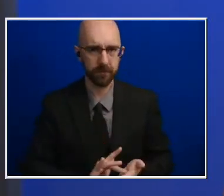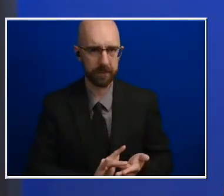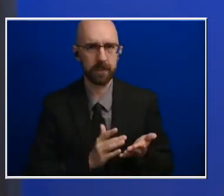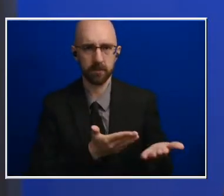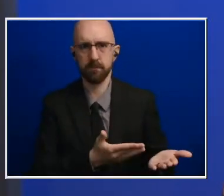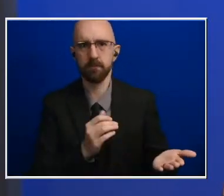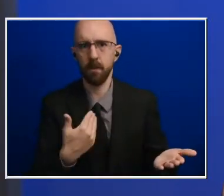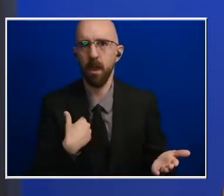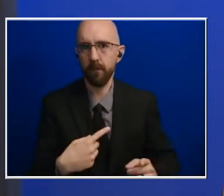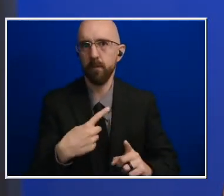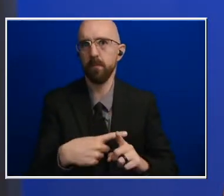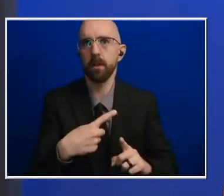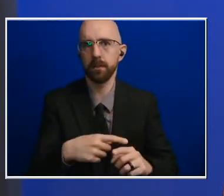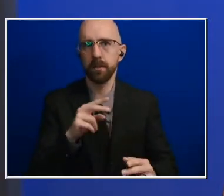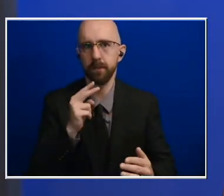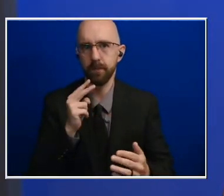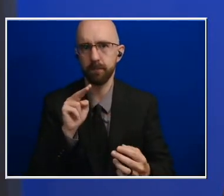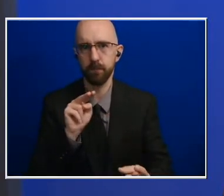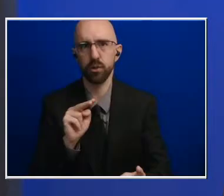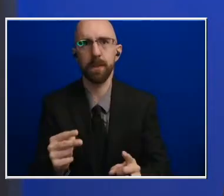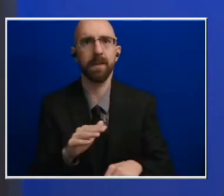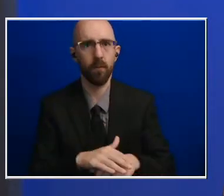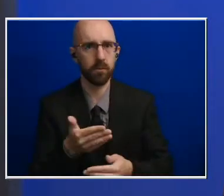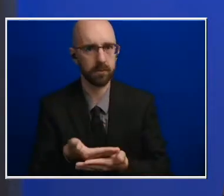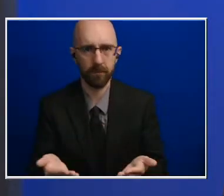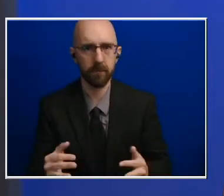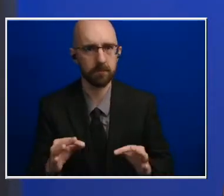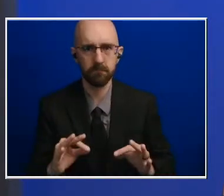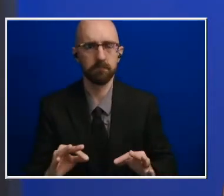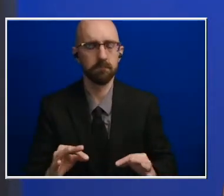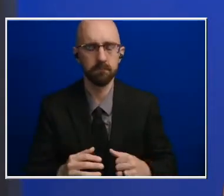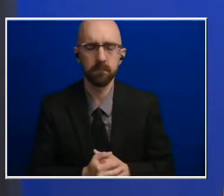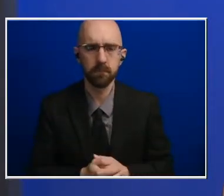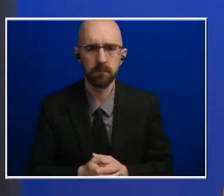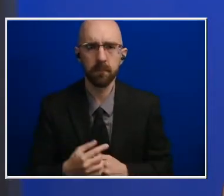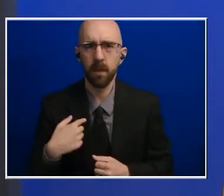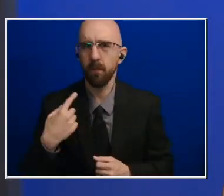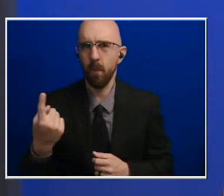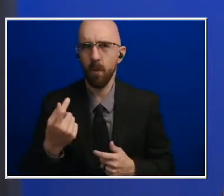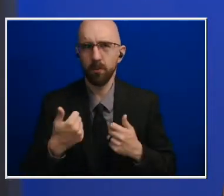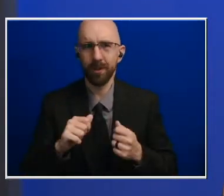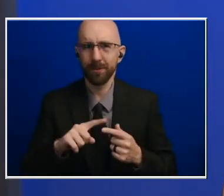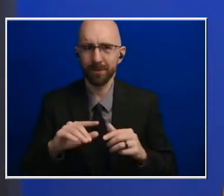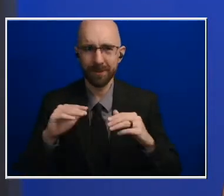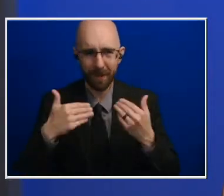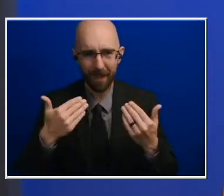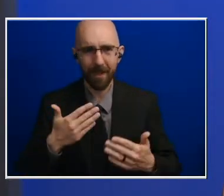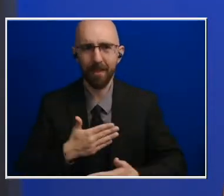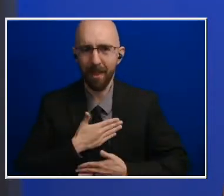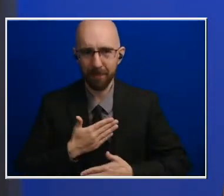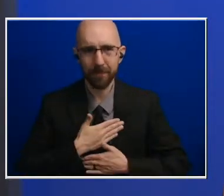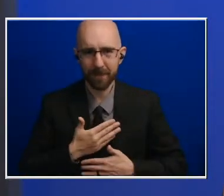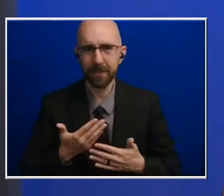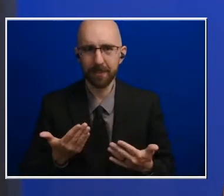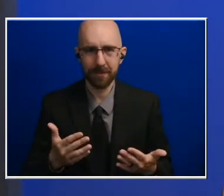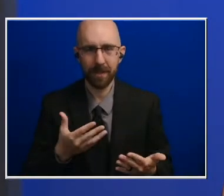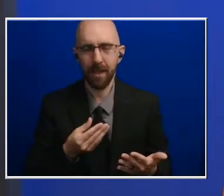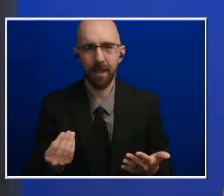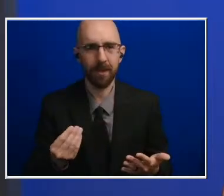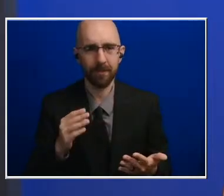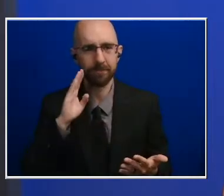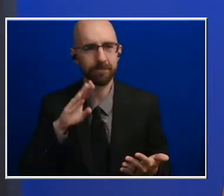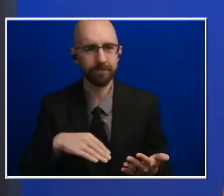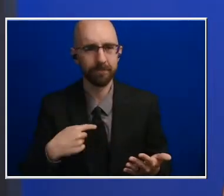positive outlook on stuff, and I'm always trying to smile and be happy. And, you know, I don't have